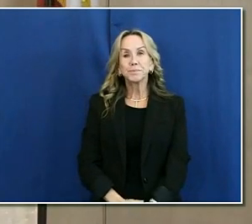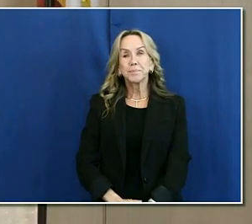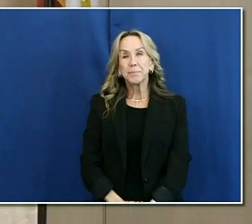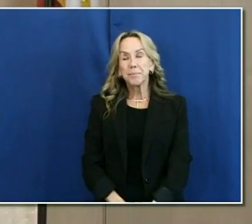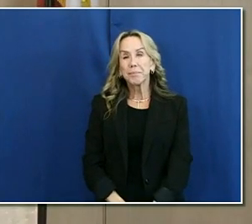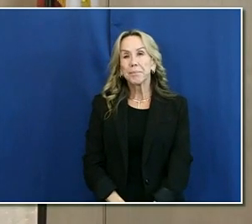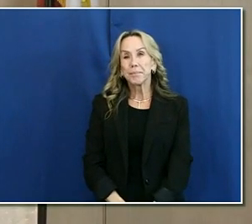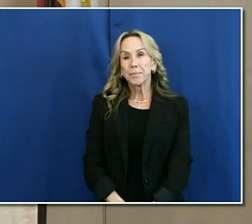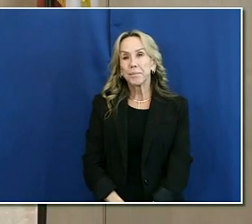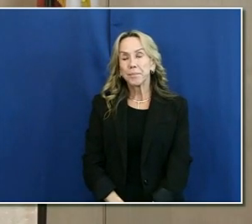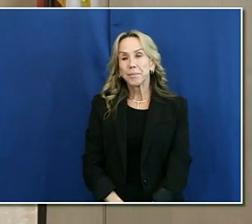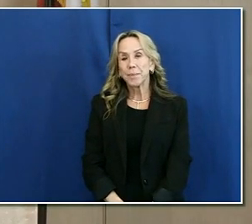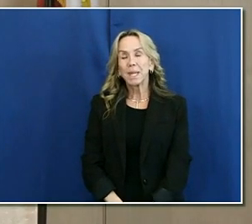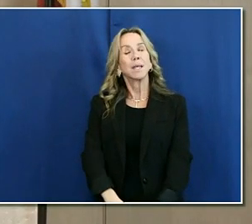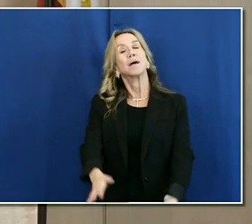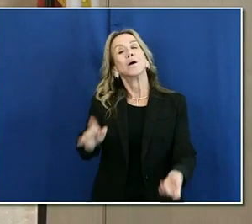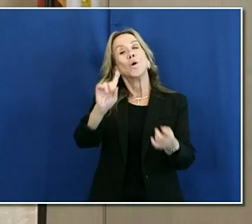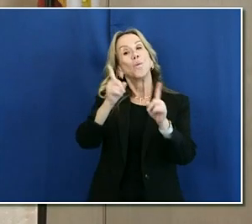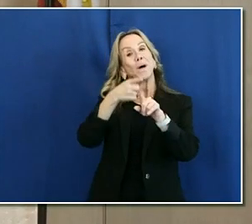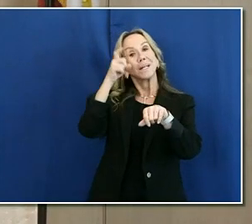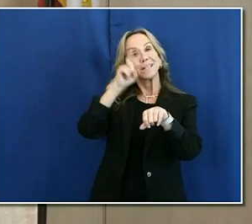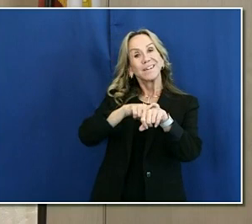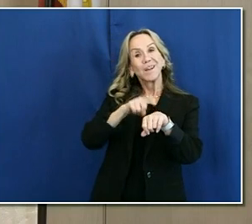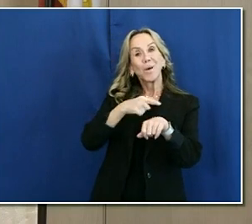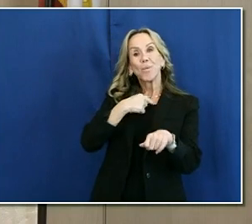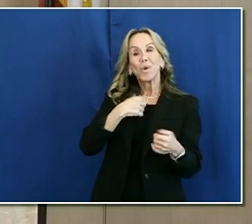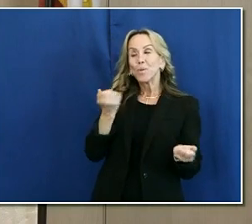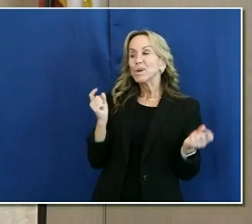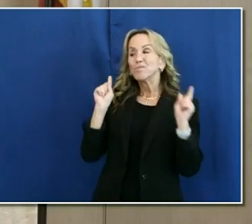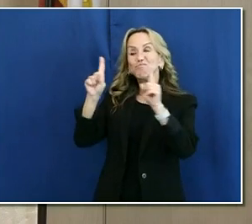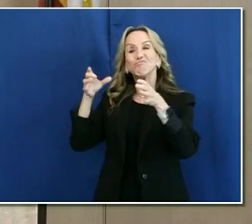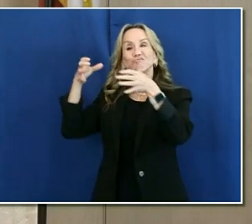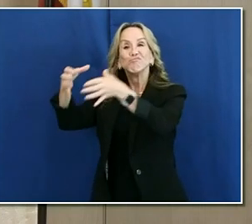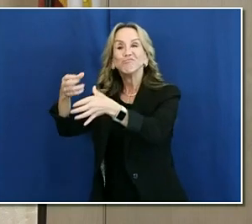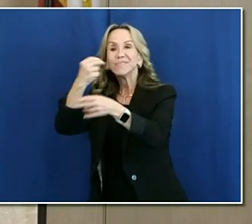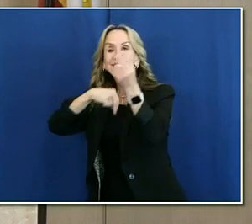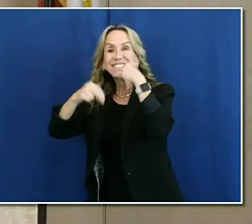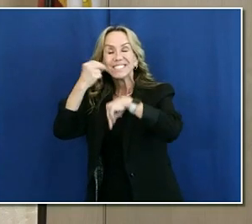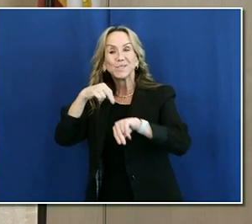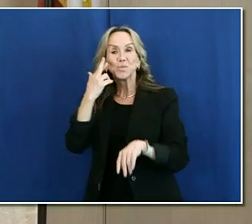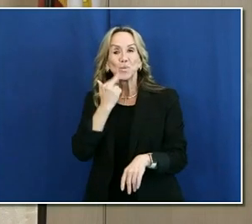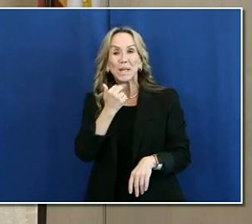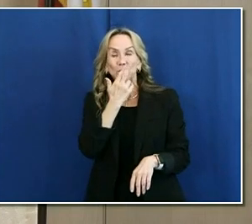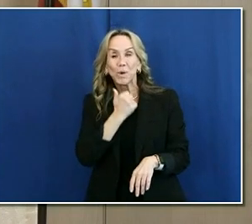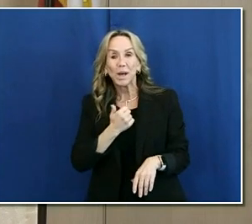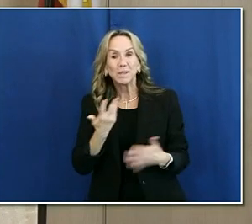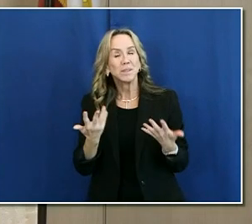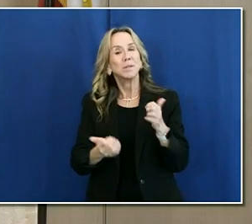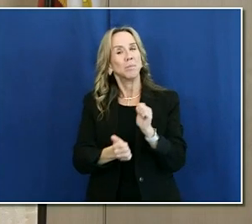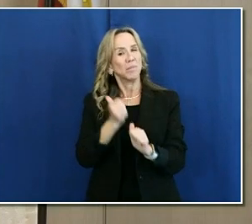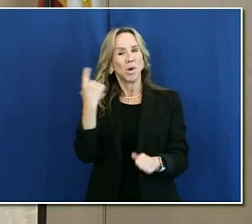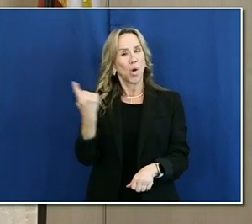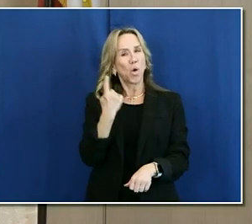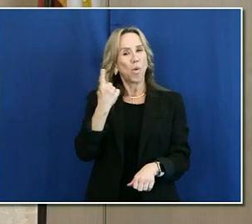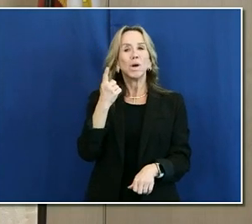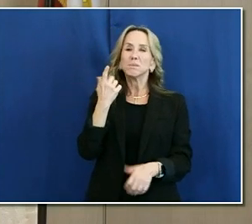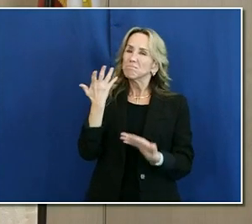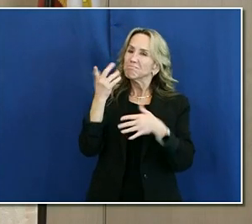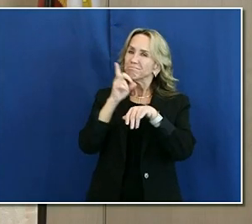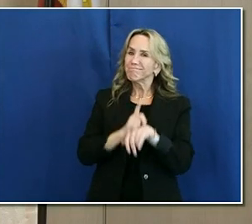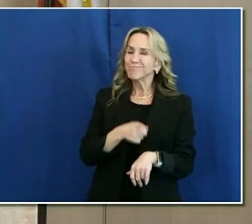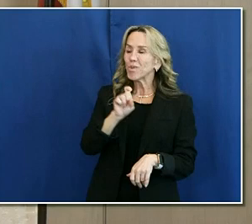When many of us call and make reservations at restaurants, we give our name, we give a phone number, and then